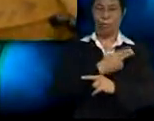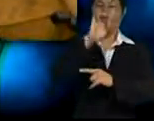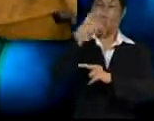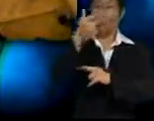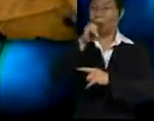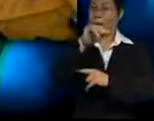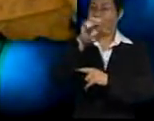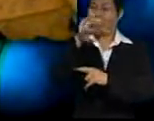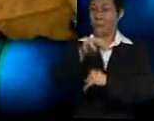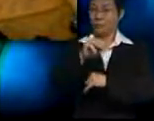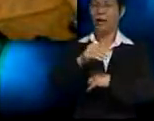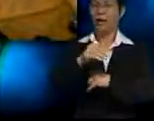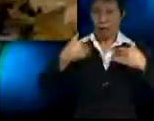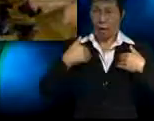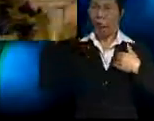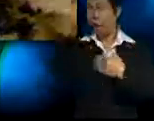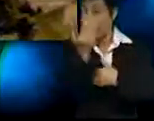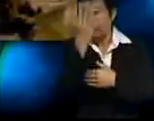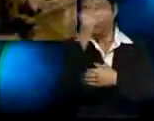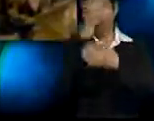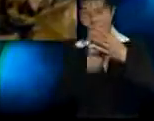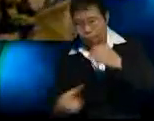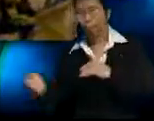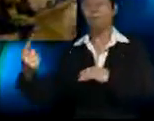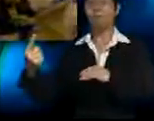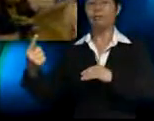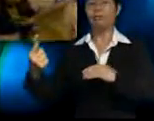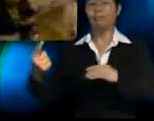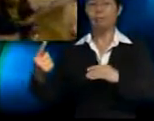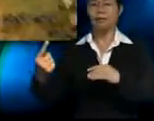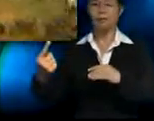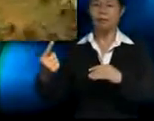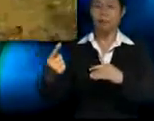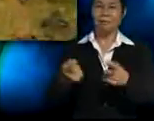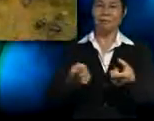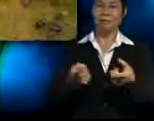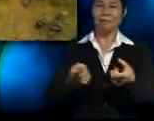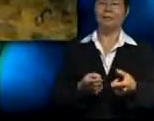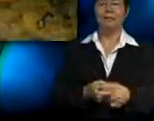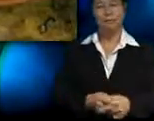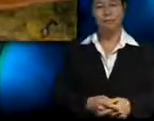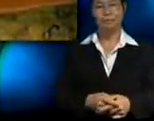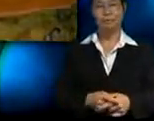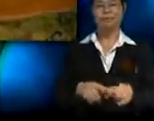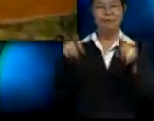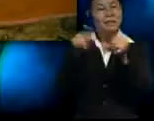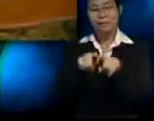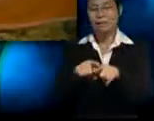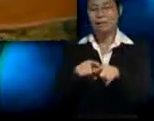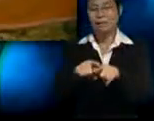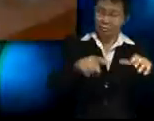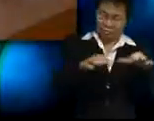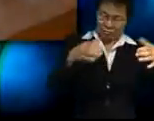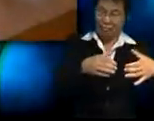Organisms appear and disappear. Sites are colonized by organisms of the same